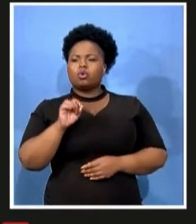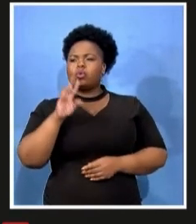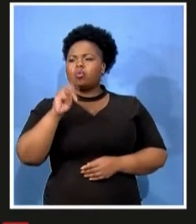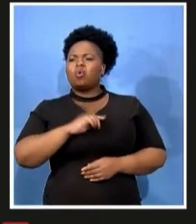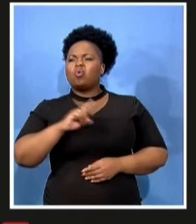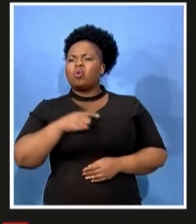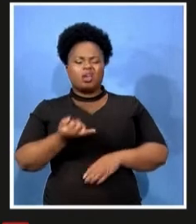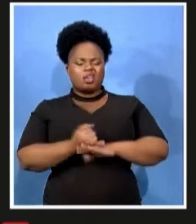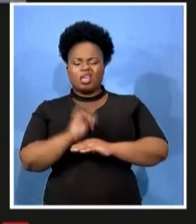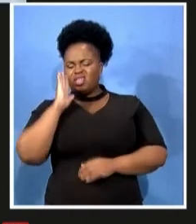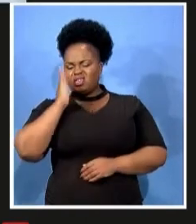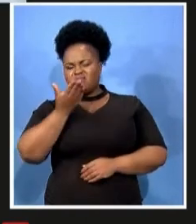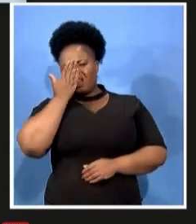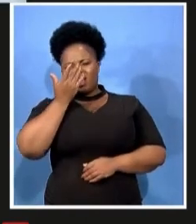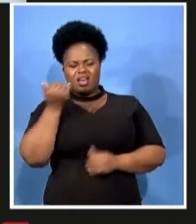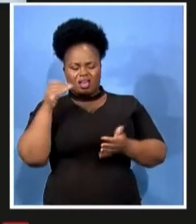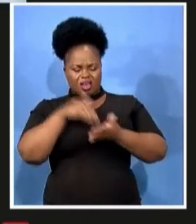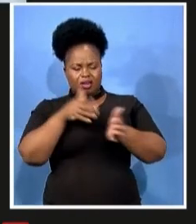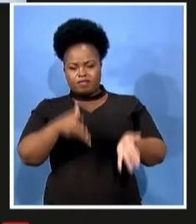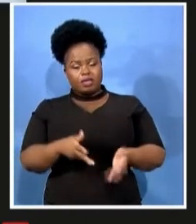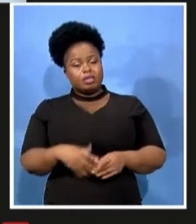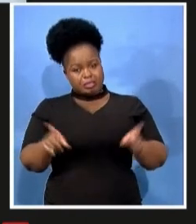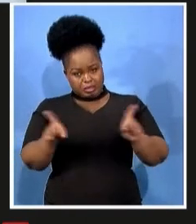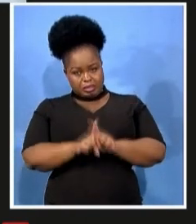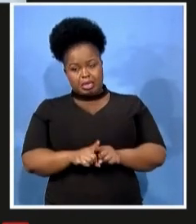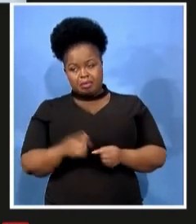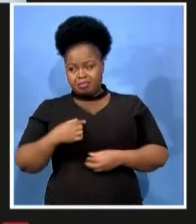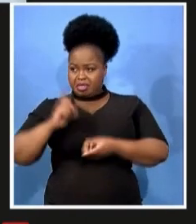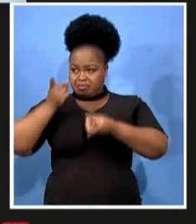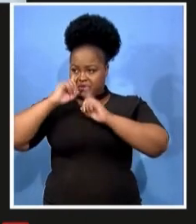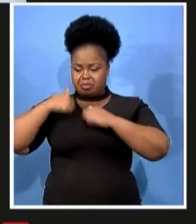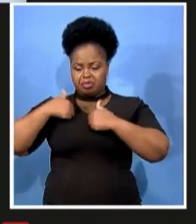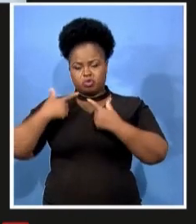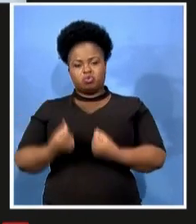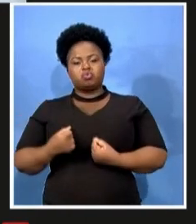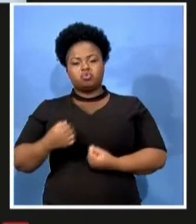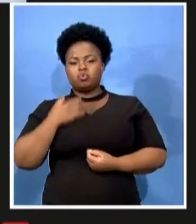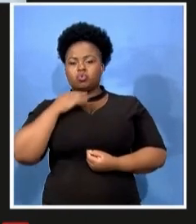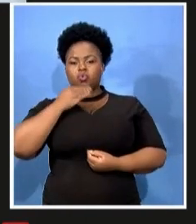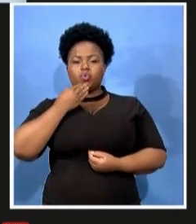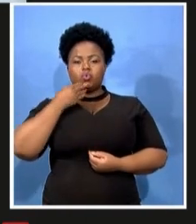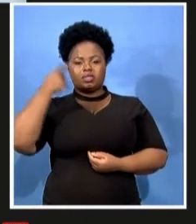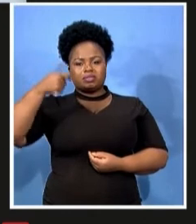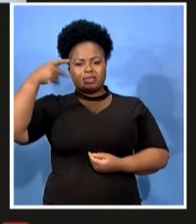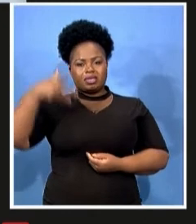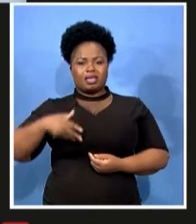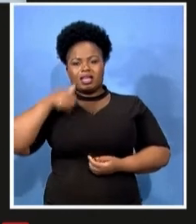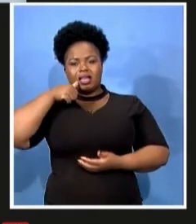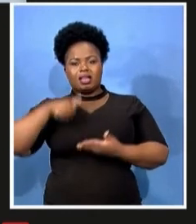under this instruction from the Speaker. The letter came from